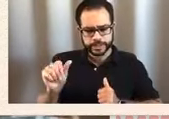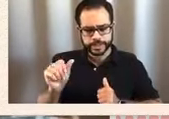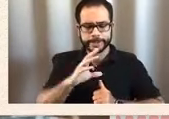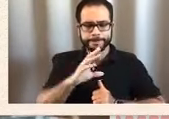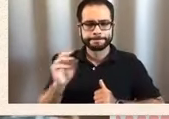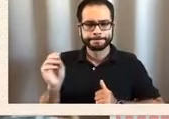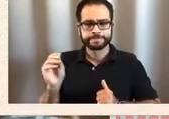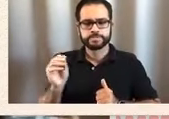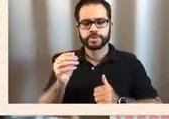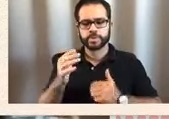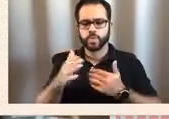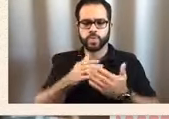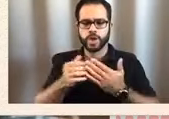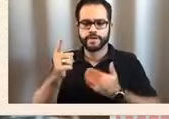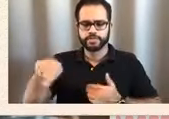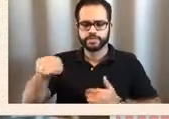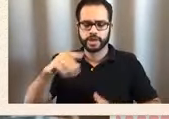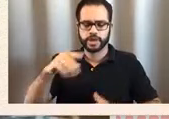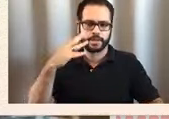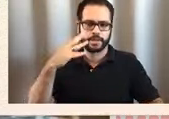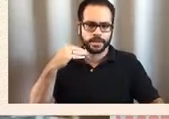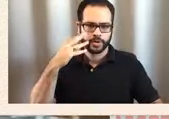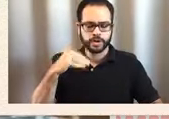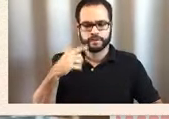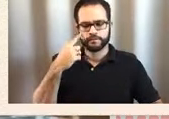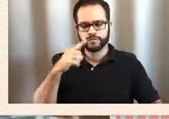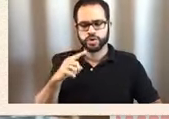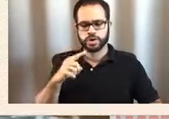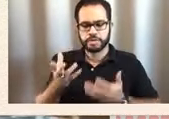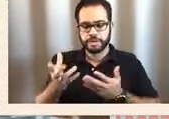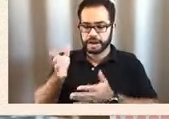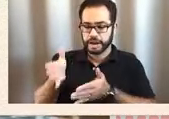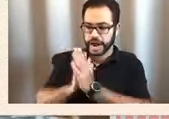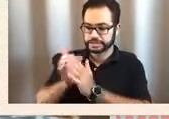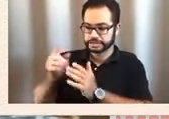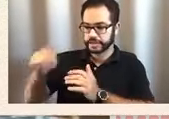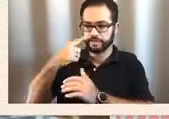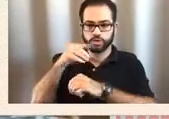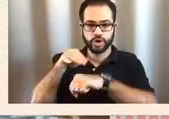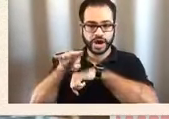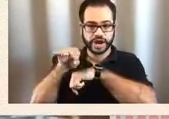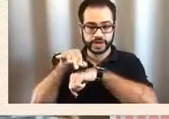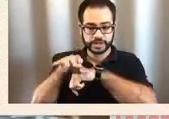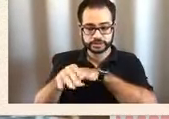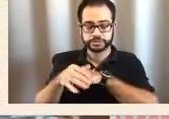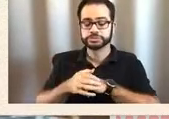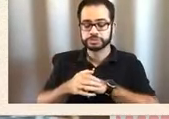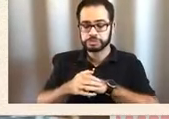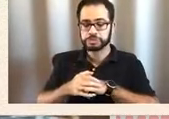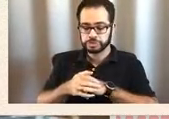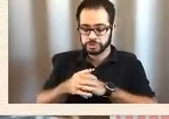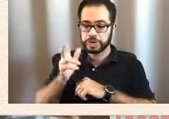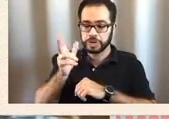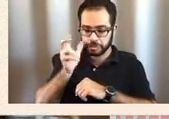they went through for advice. Once I followed their advice and still having trouble